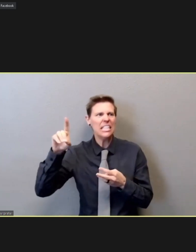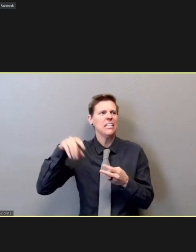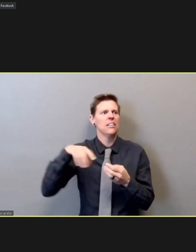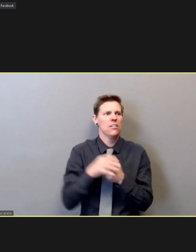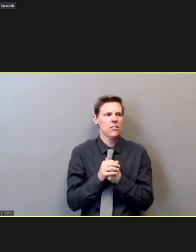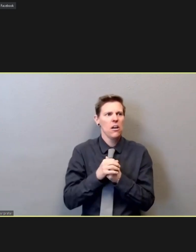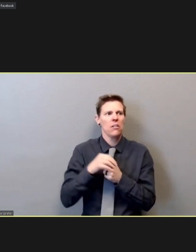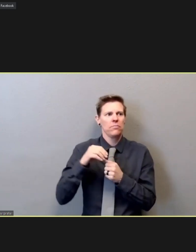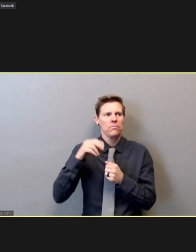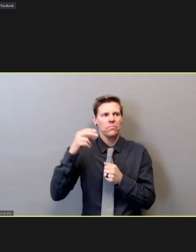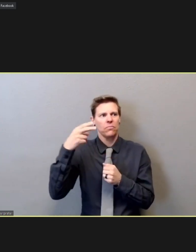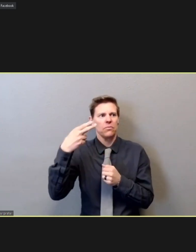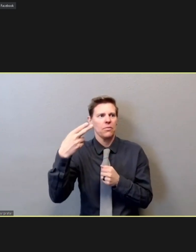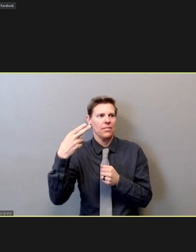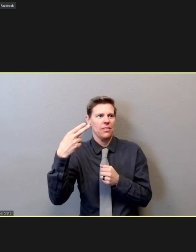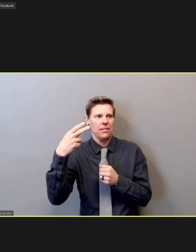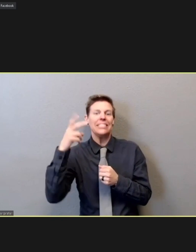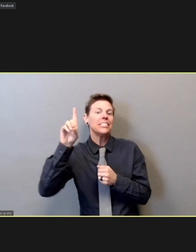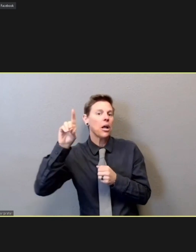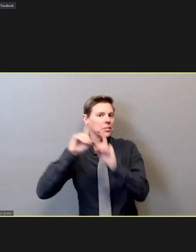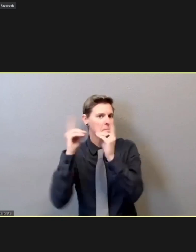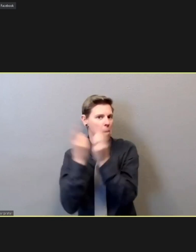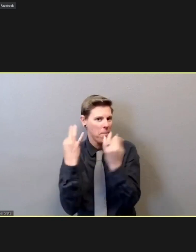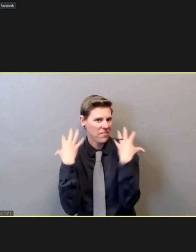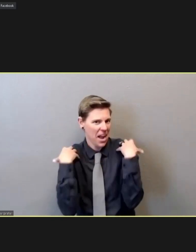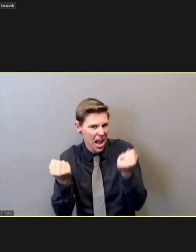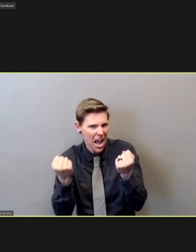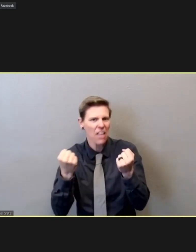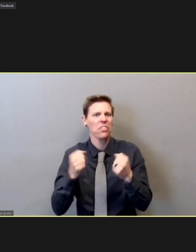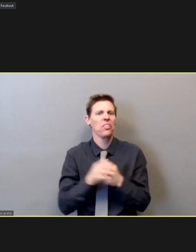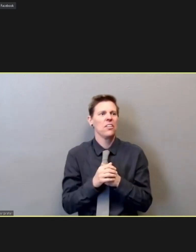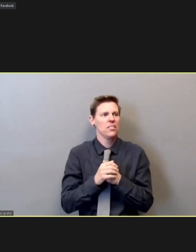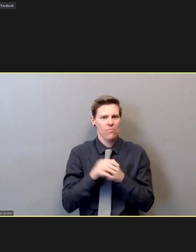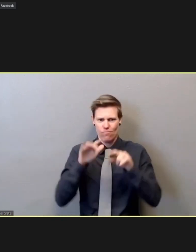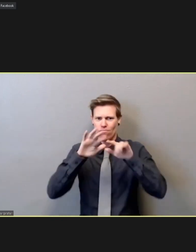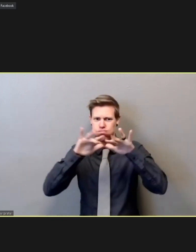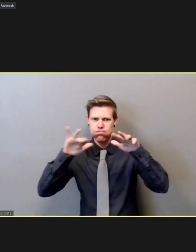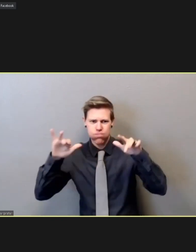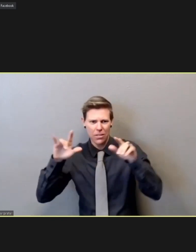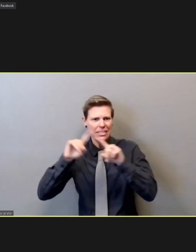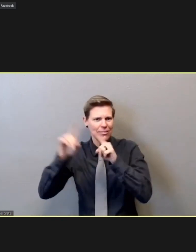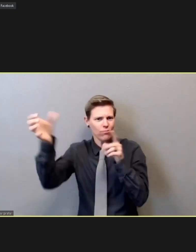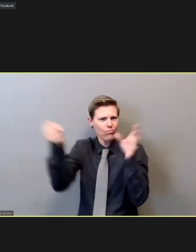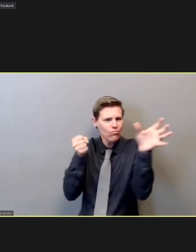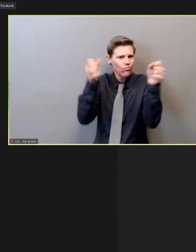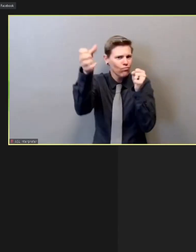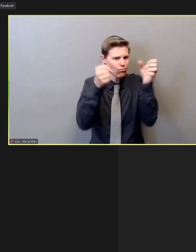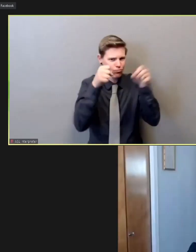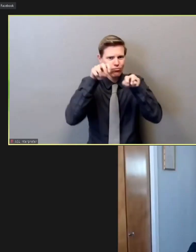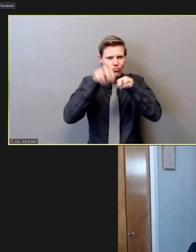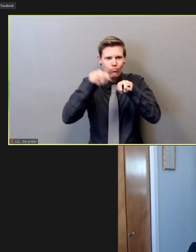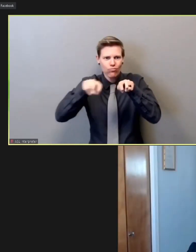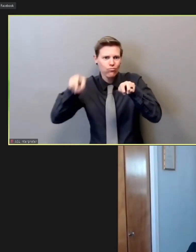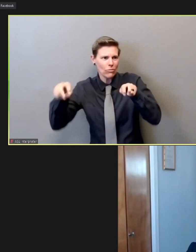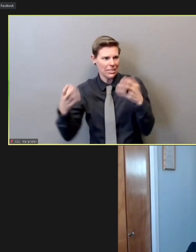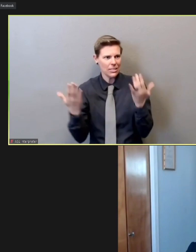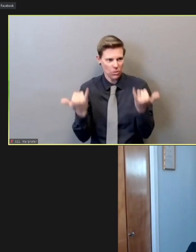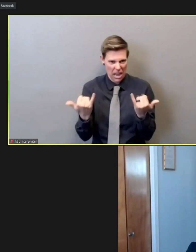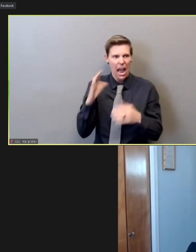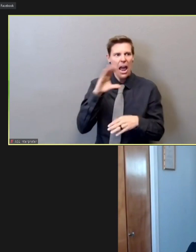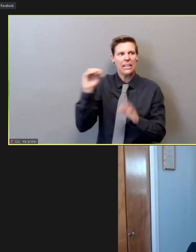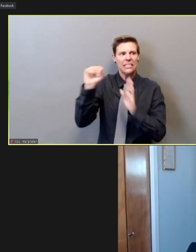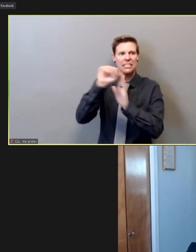Grace, respectively. And we also have another guest with us today, the state epidemiologist with New